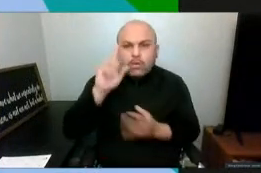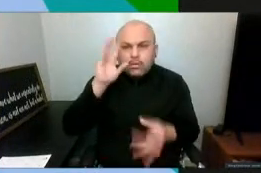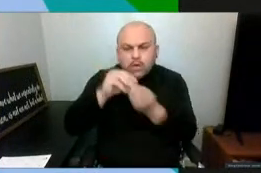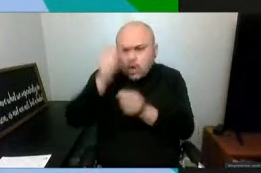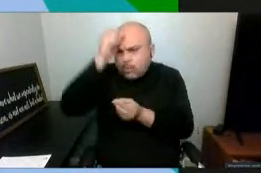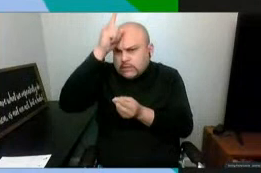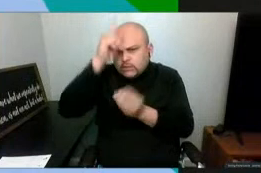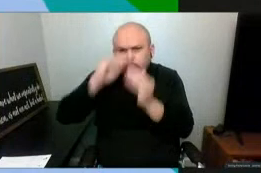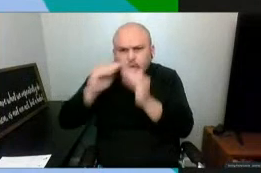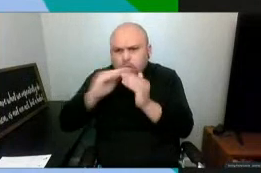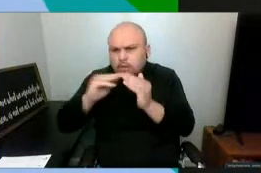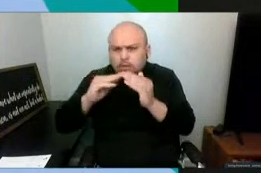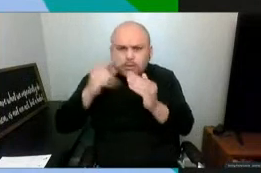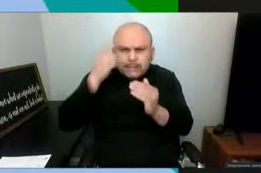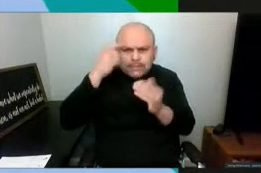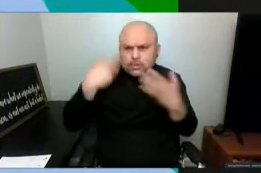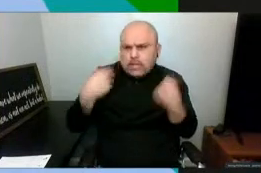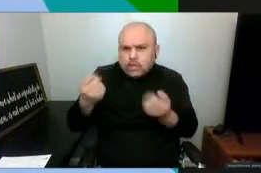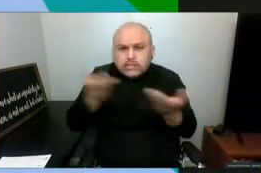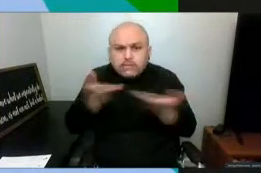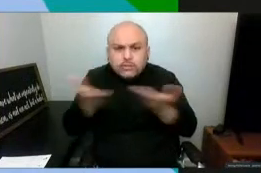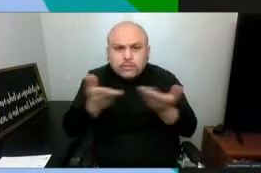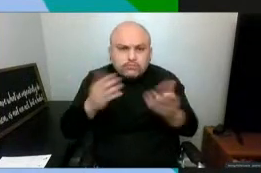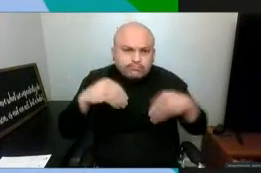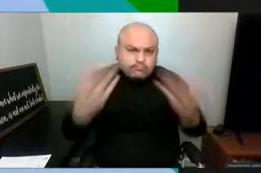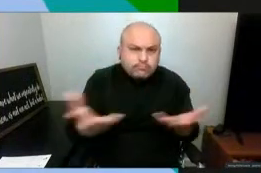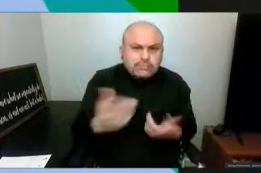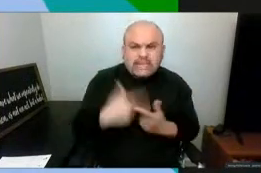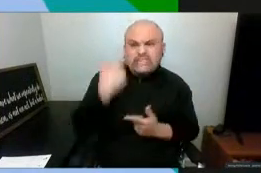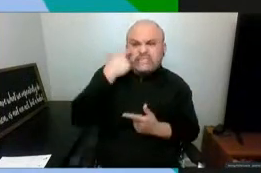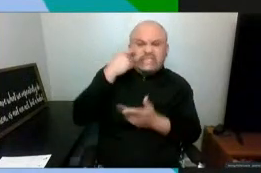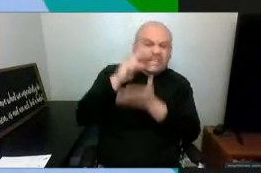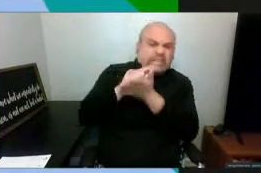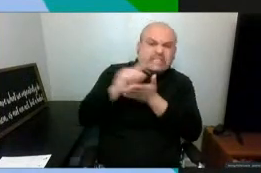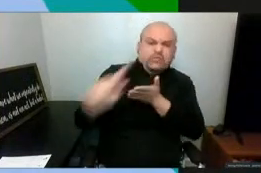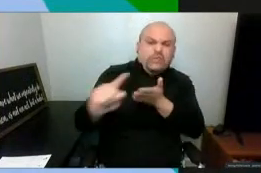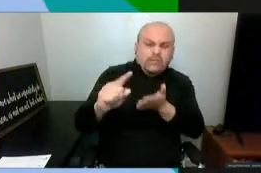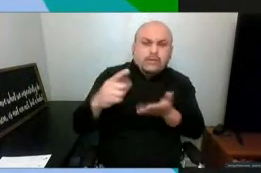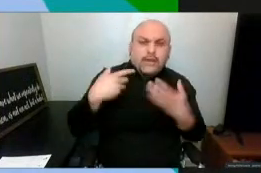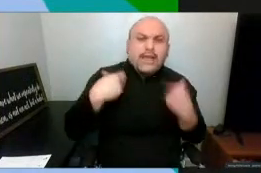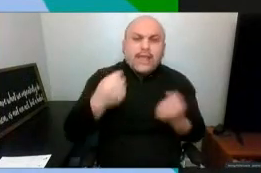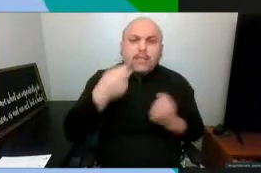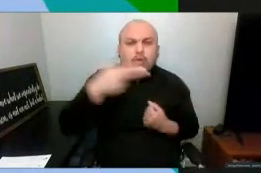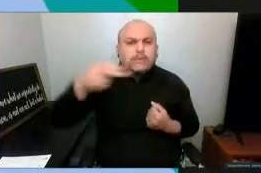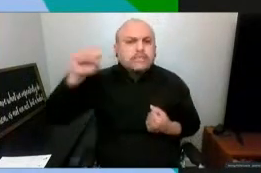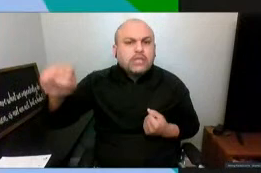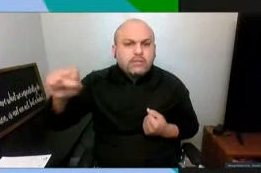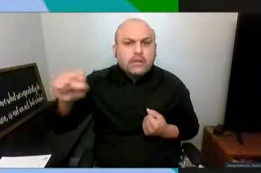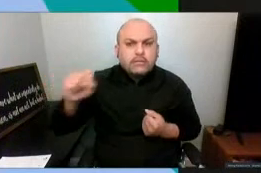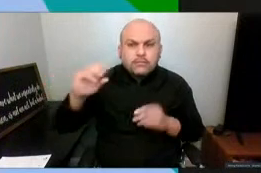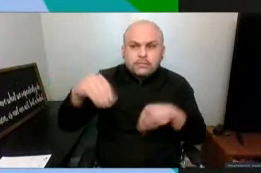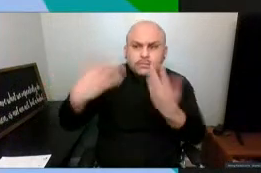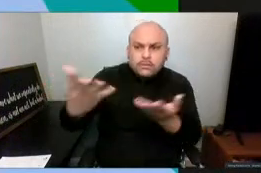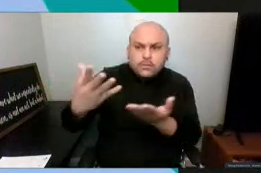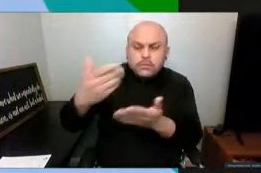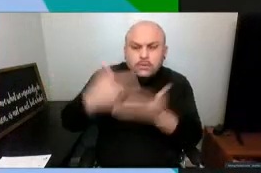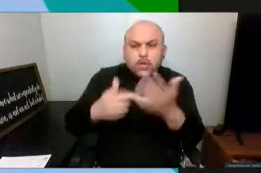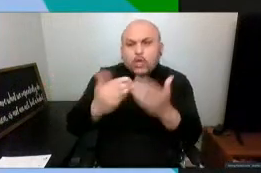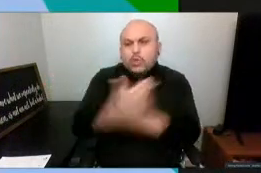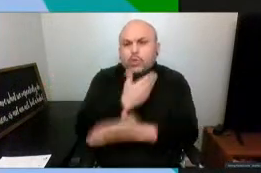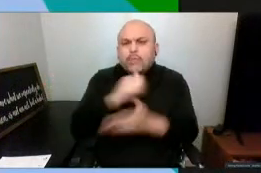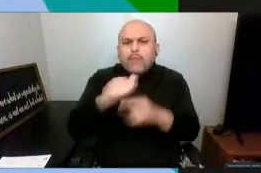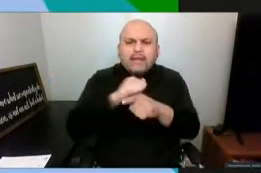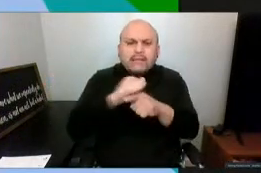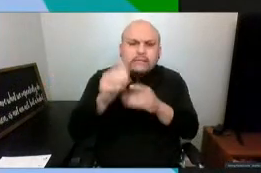health services. And just this week, Health and Human Services issued new practice guidelines for the administration